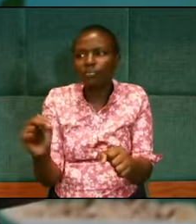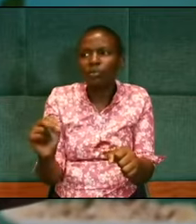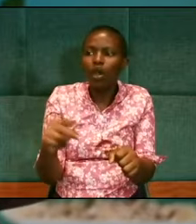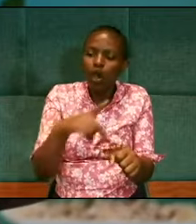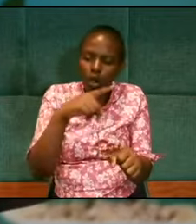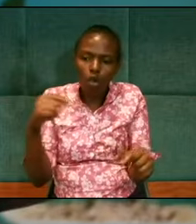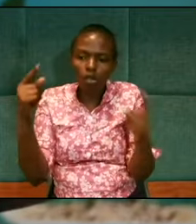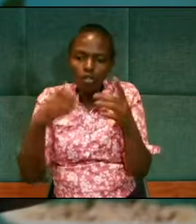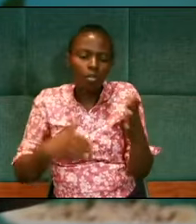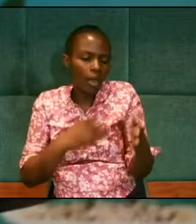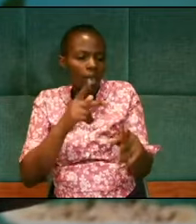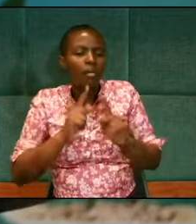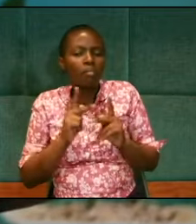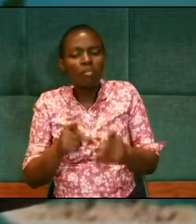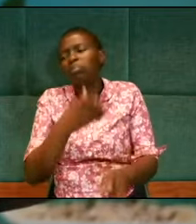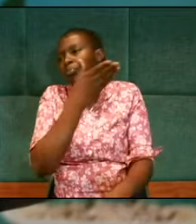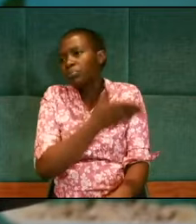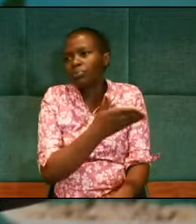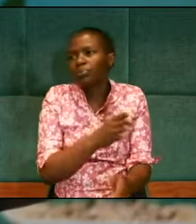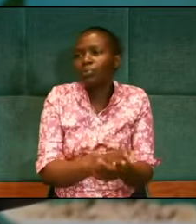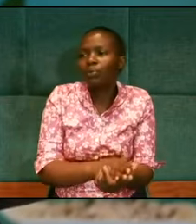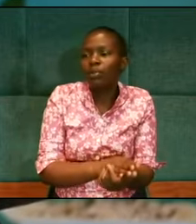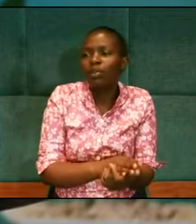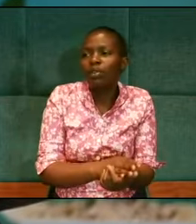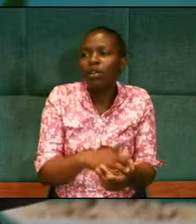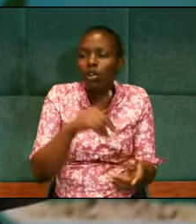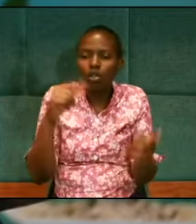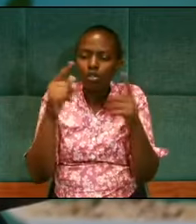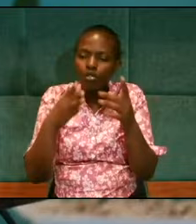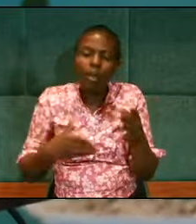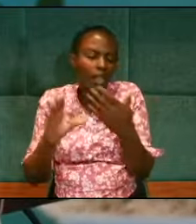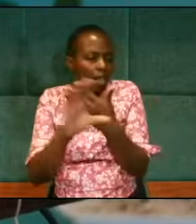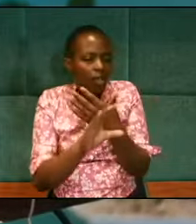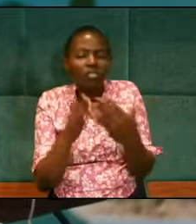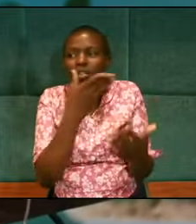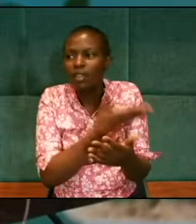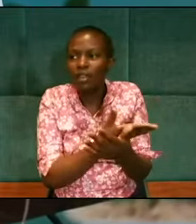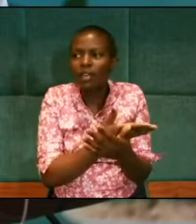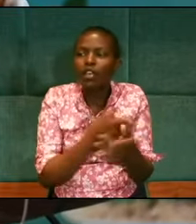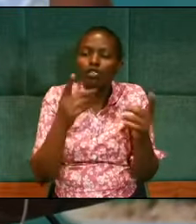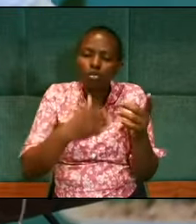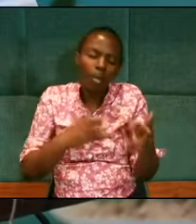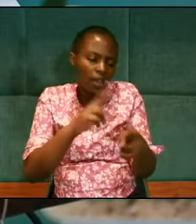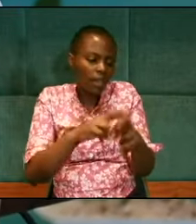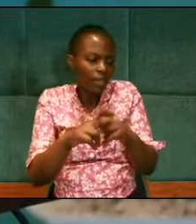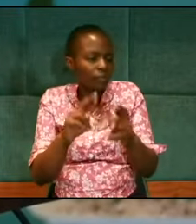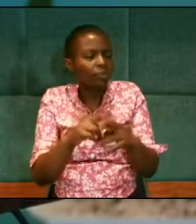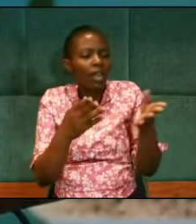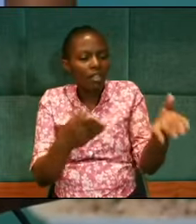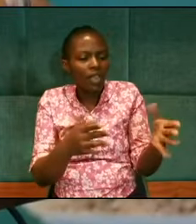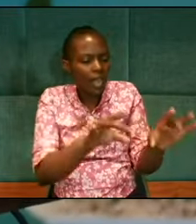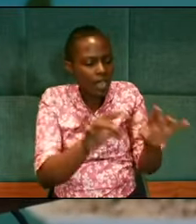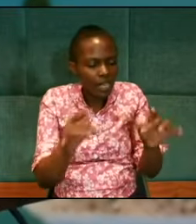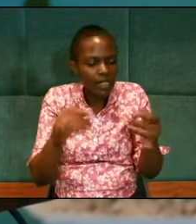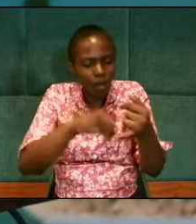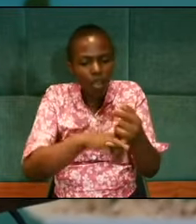Go to my people. Go to my people. Go to my country. Go to my relatives. And there you get a